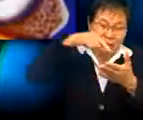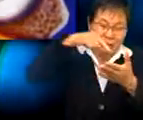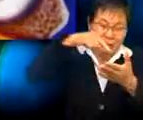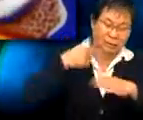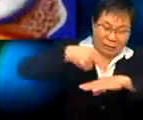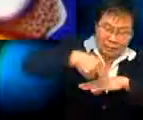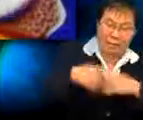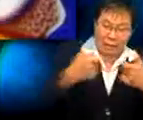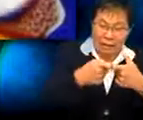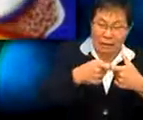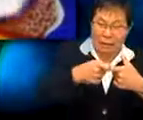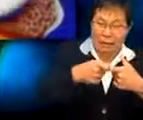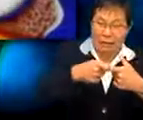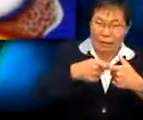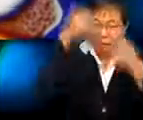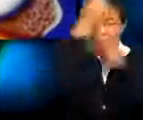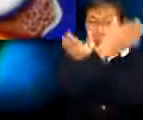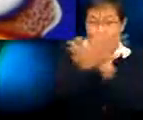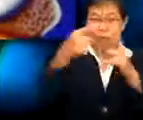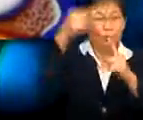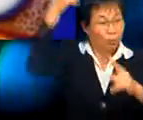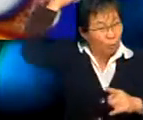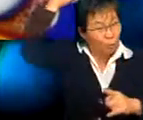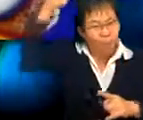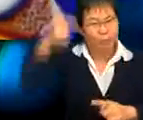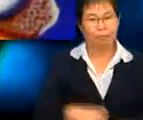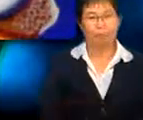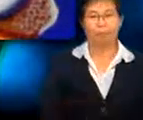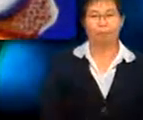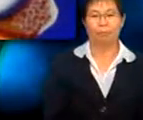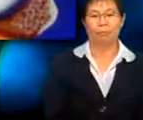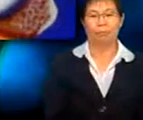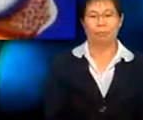These nerves send electrical impulses to the brain.